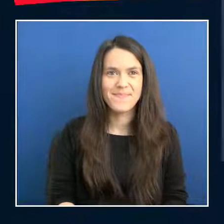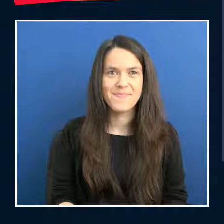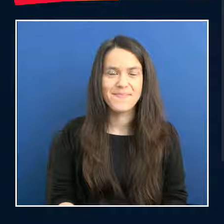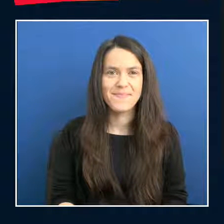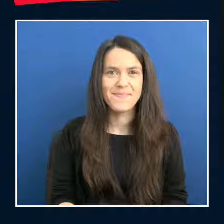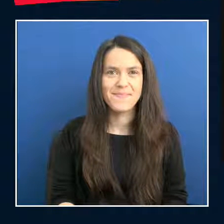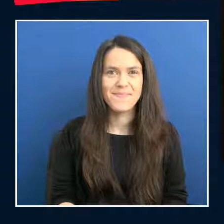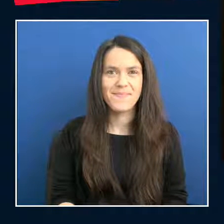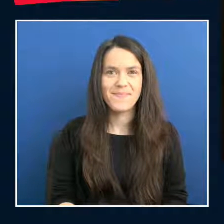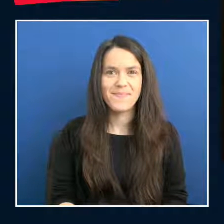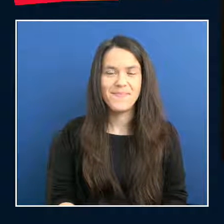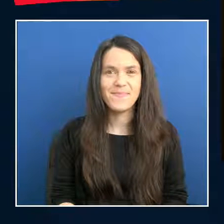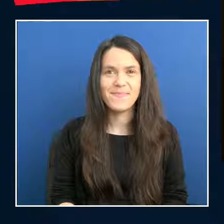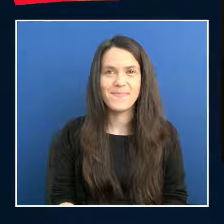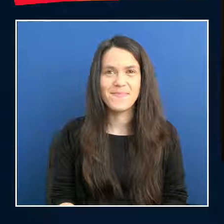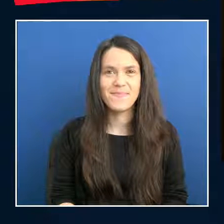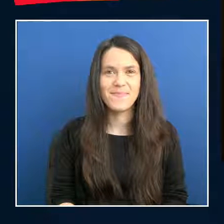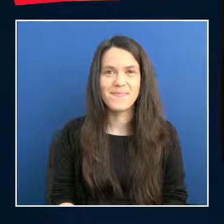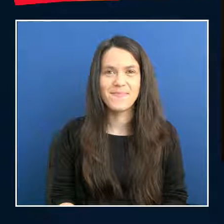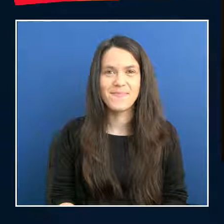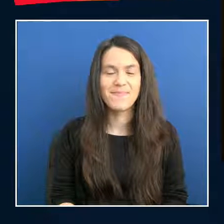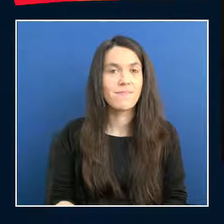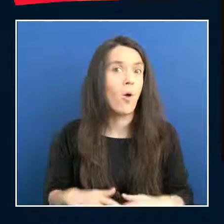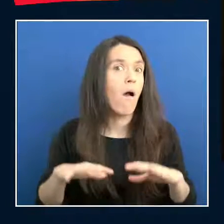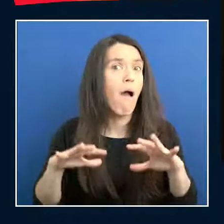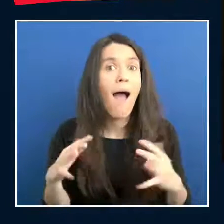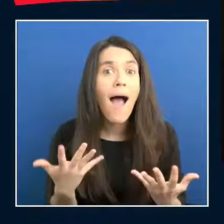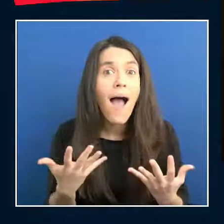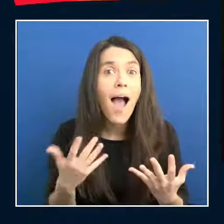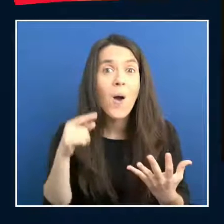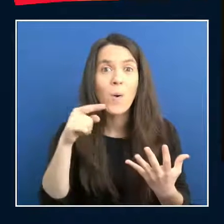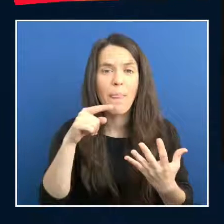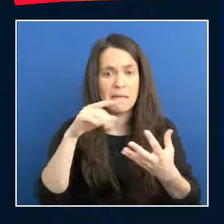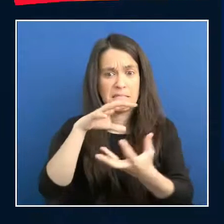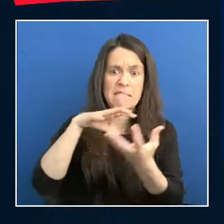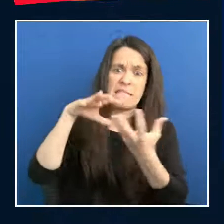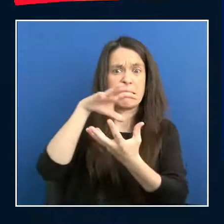So what can we do to save or to solve this issue?